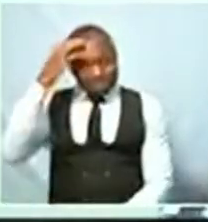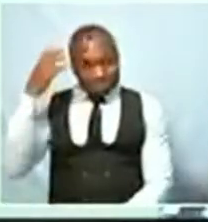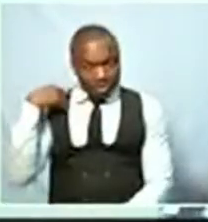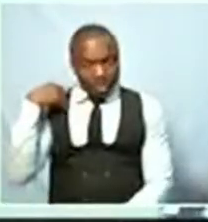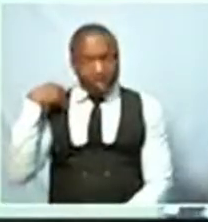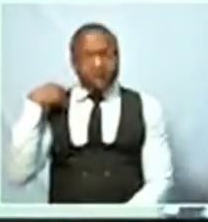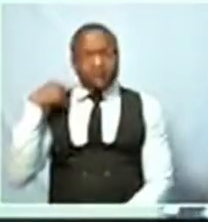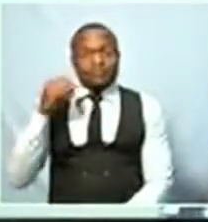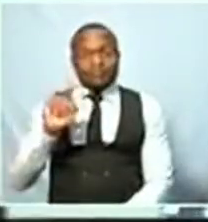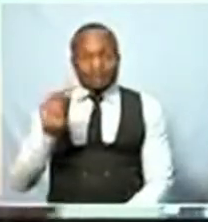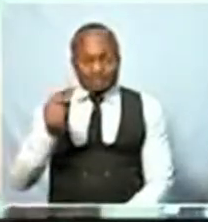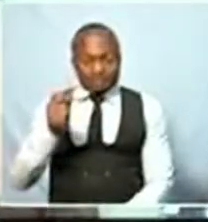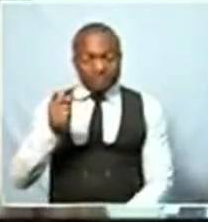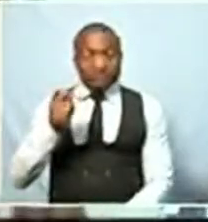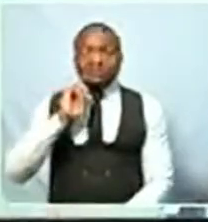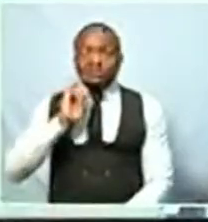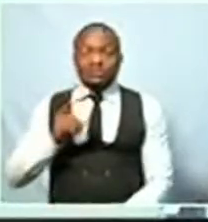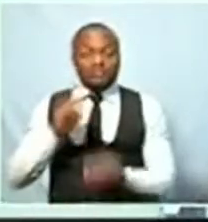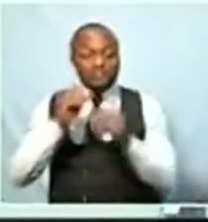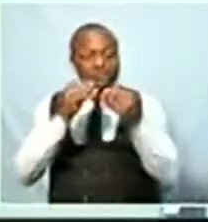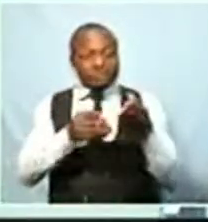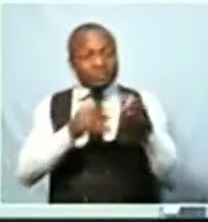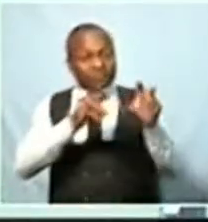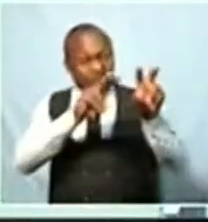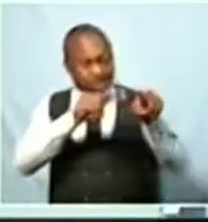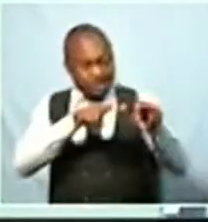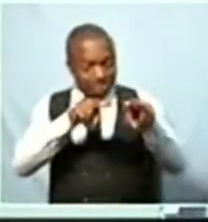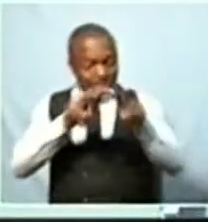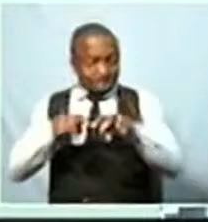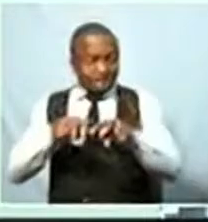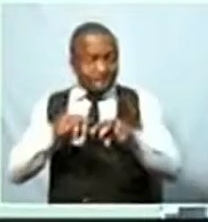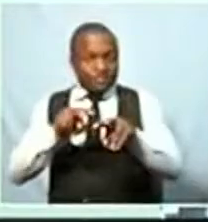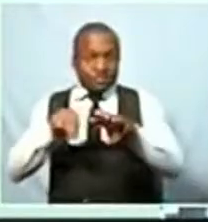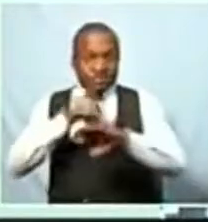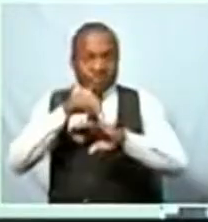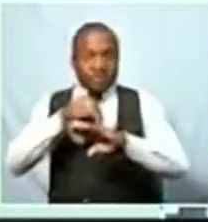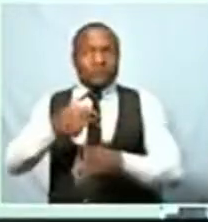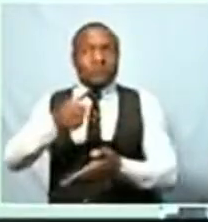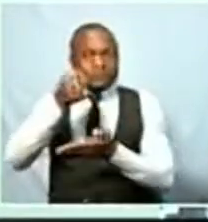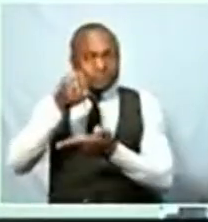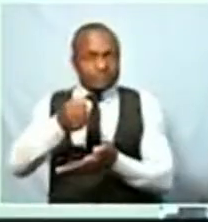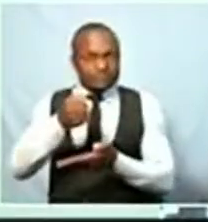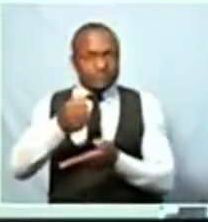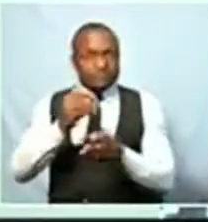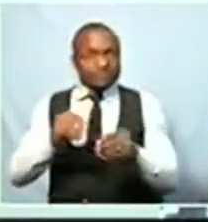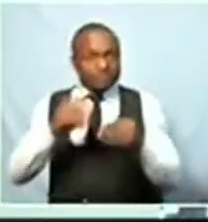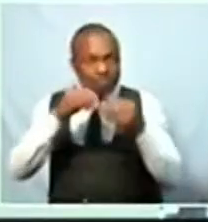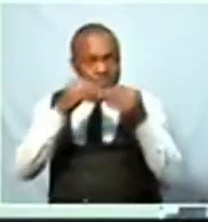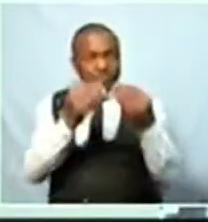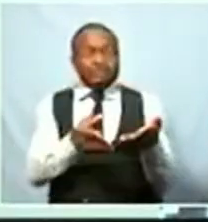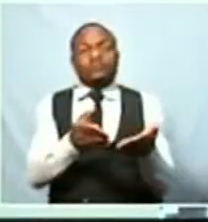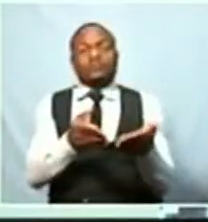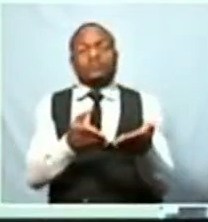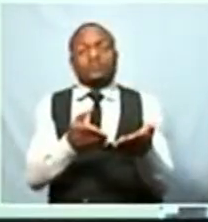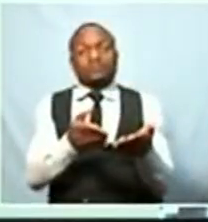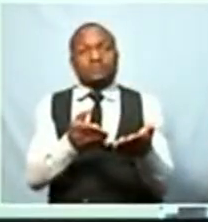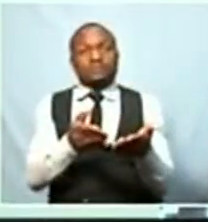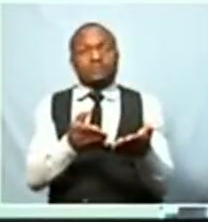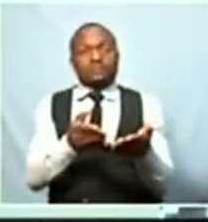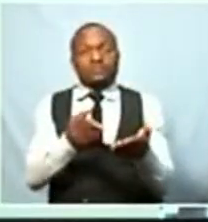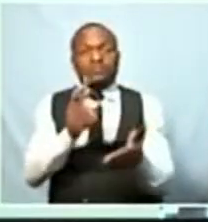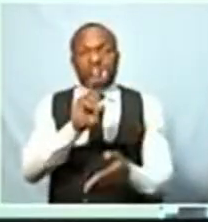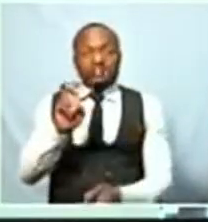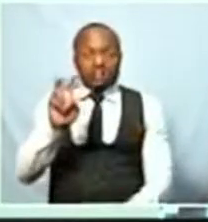Auditor General, which is required to provide oversight of the national budget, has been allocated 248 million